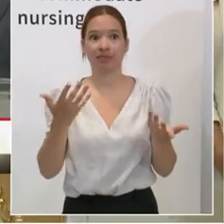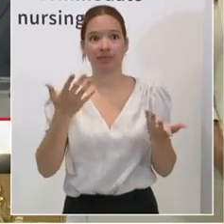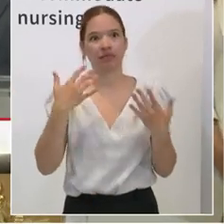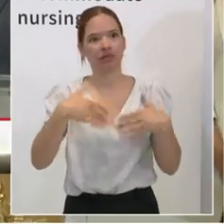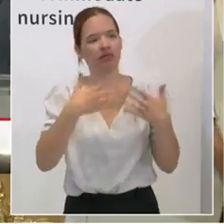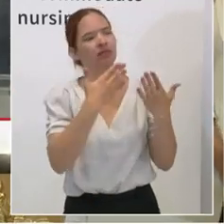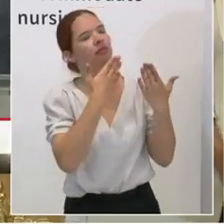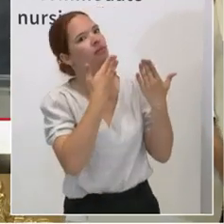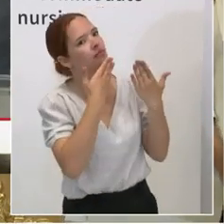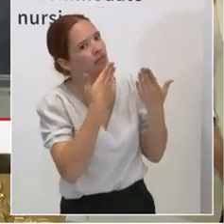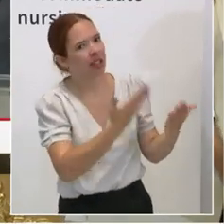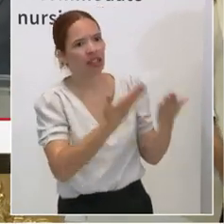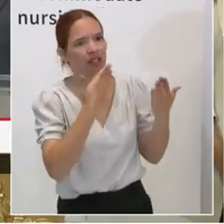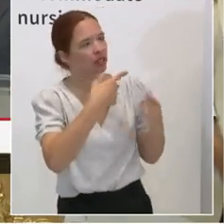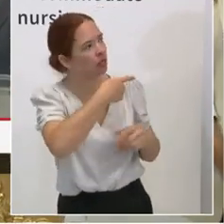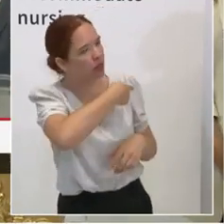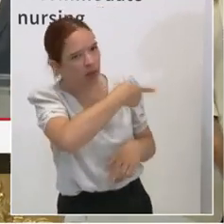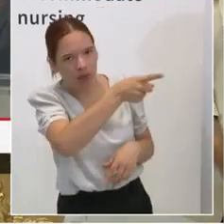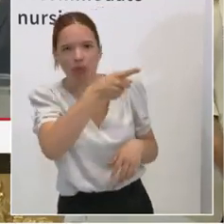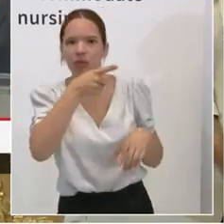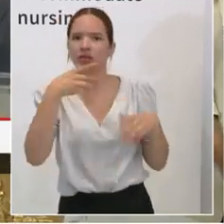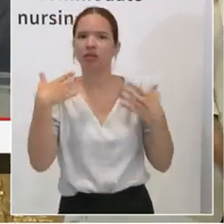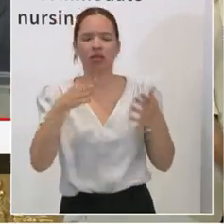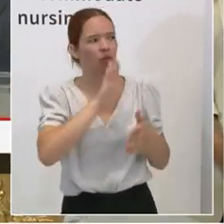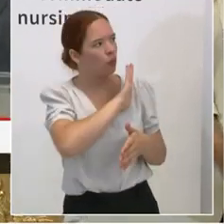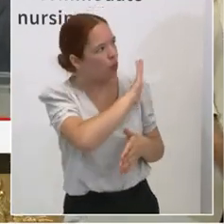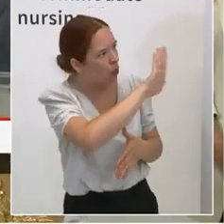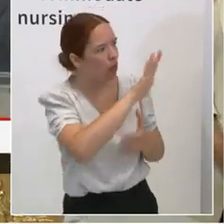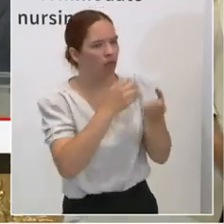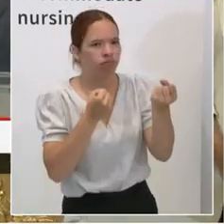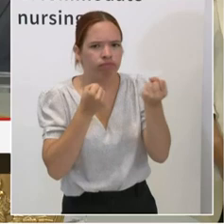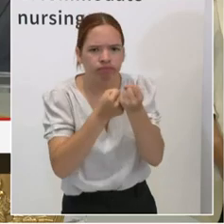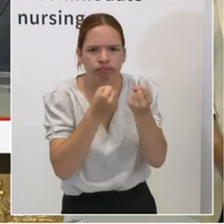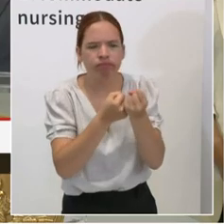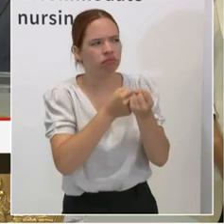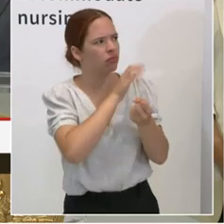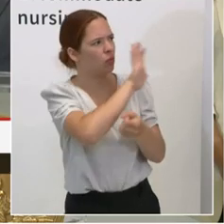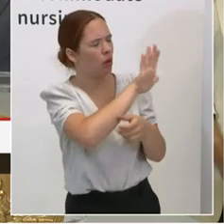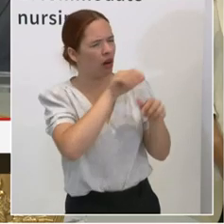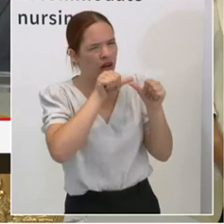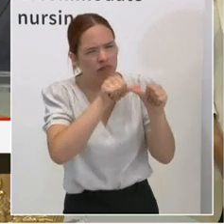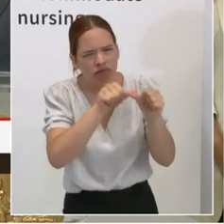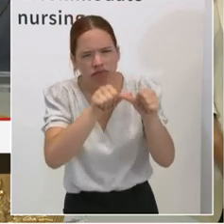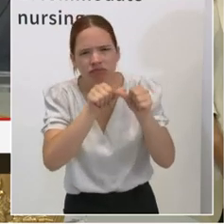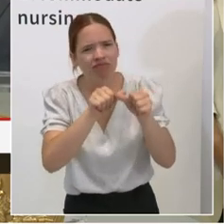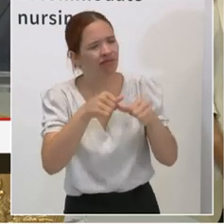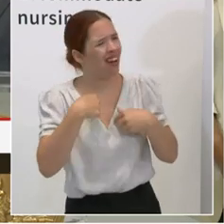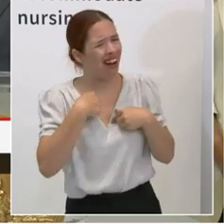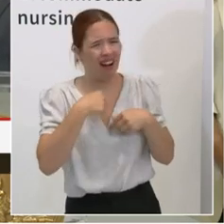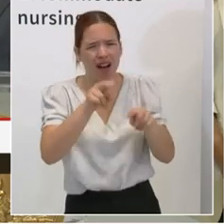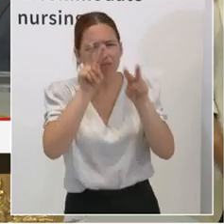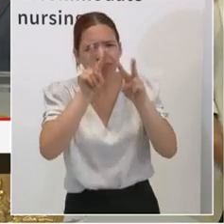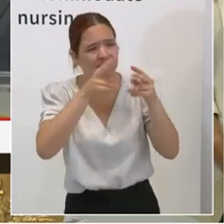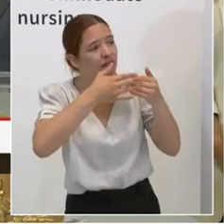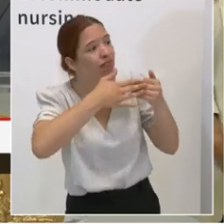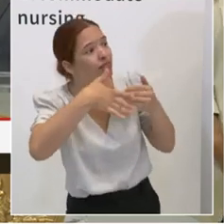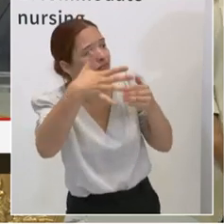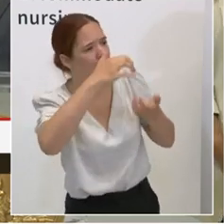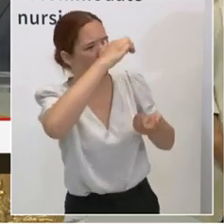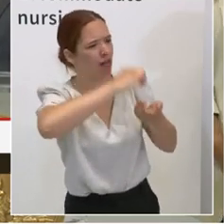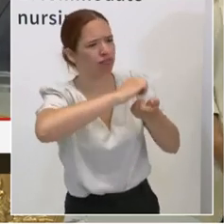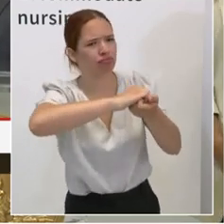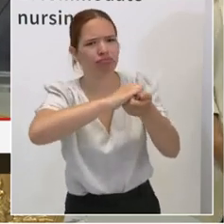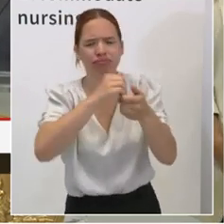you for your ongoing support and look forward to continuing the partnership to ensure that all district residents have the